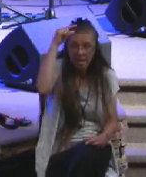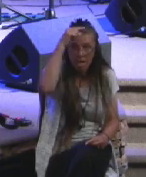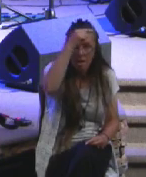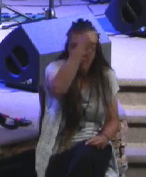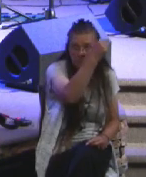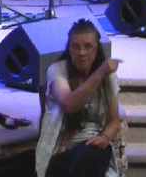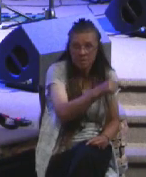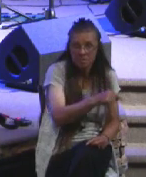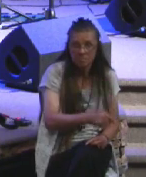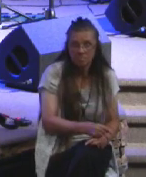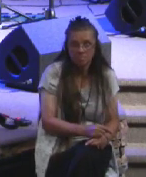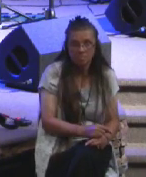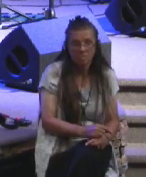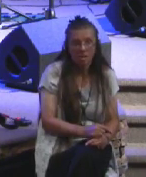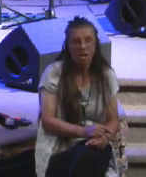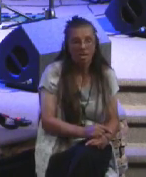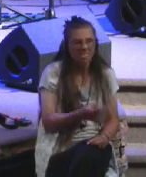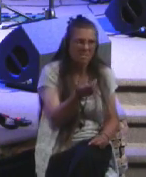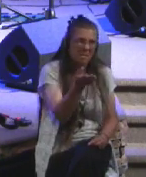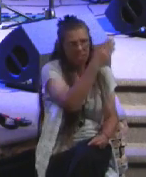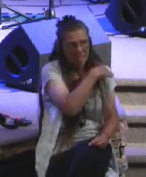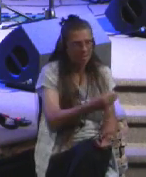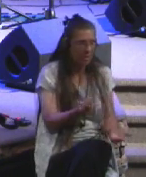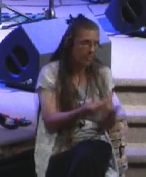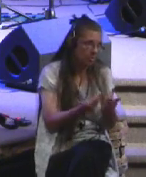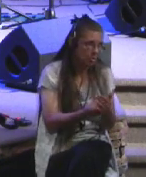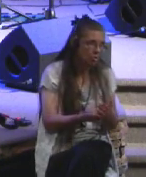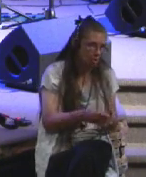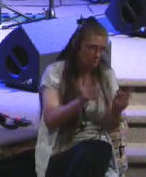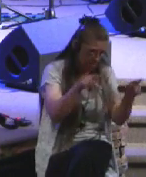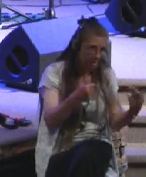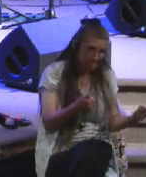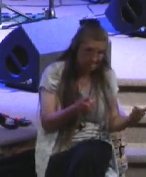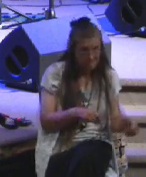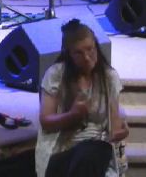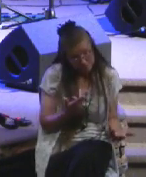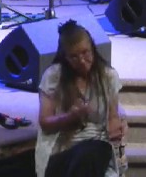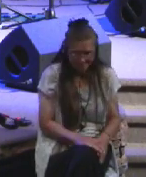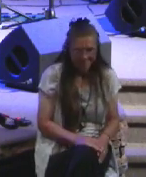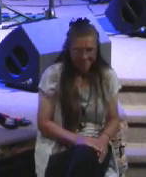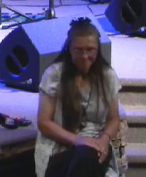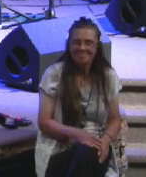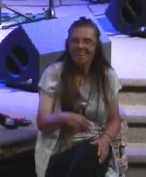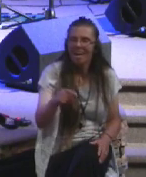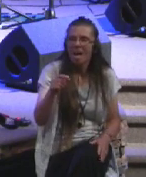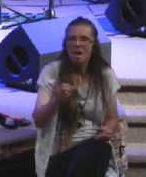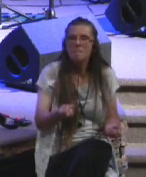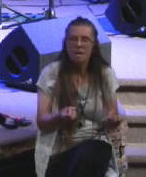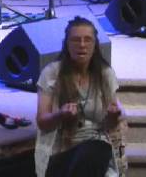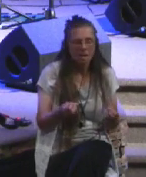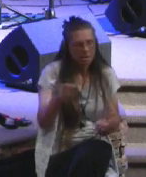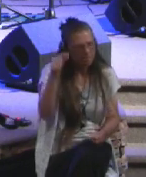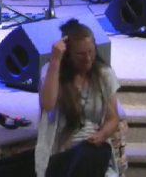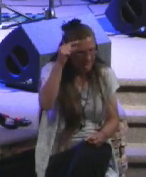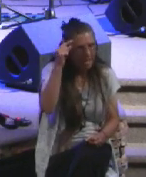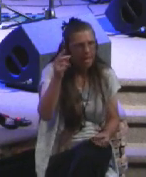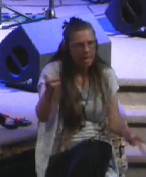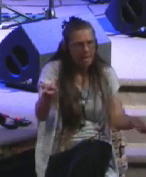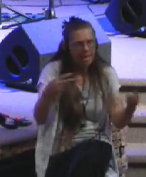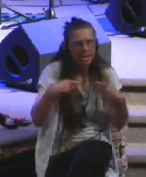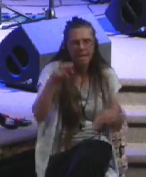this is back when politicians were good people. That came out. I'm sorry. 13 college presidents, 30 judges,